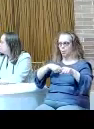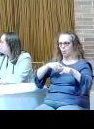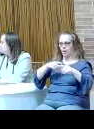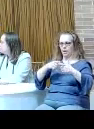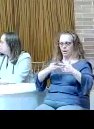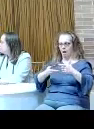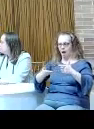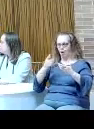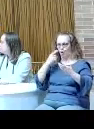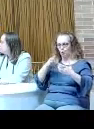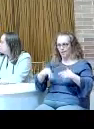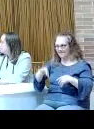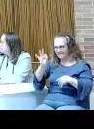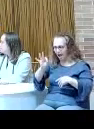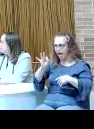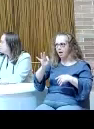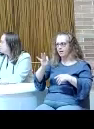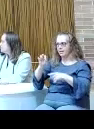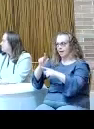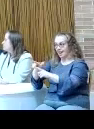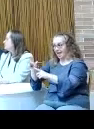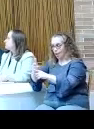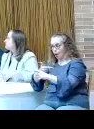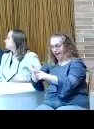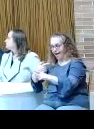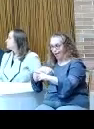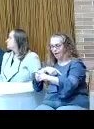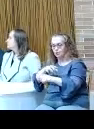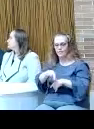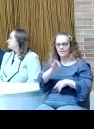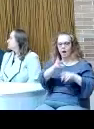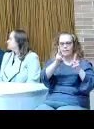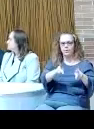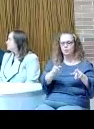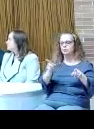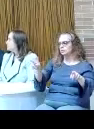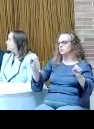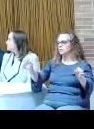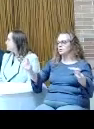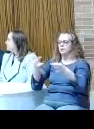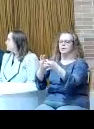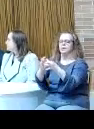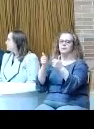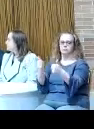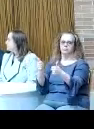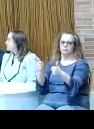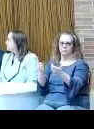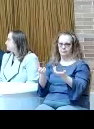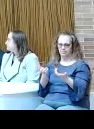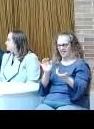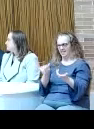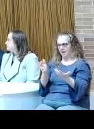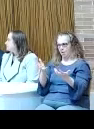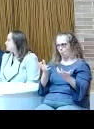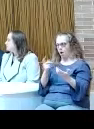tenant that they both can live with so we have to do out due diligence and making sure that everybody is